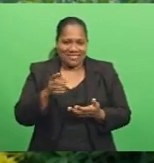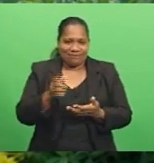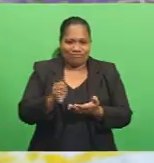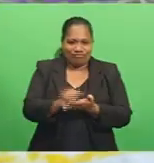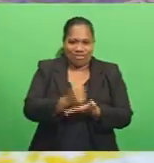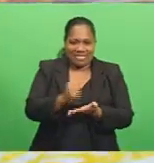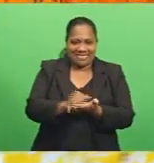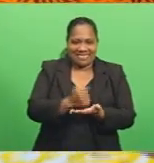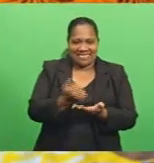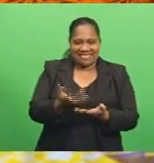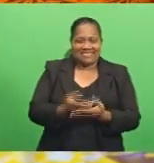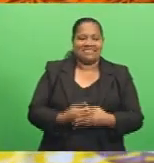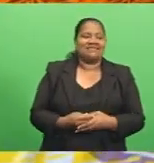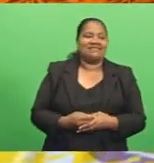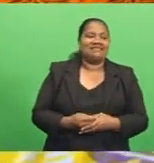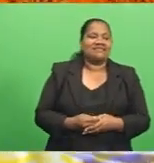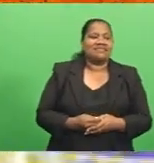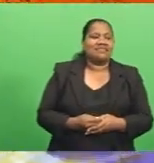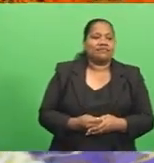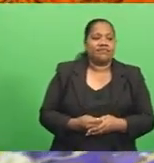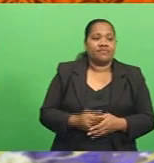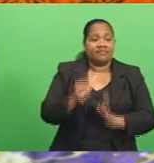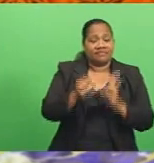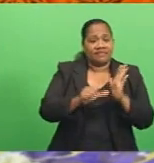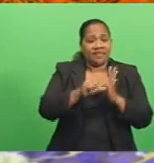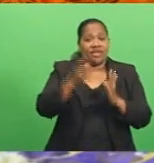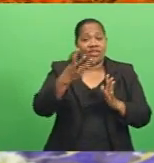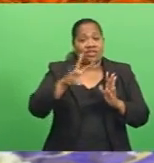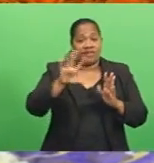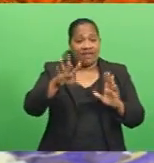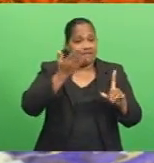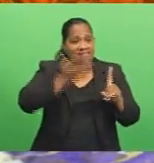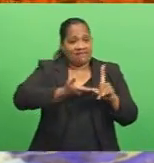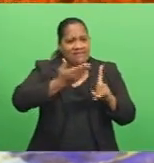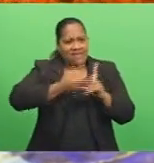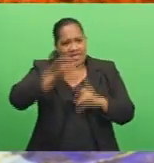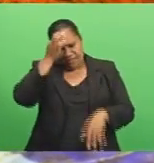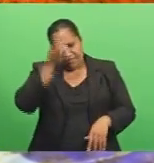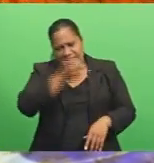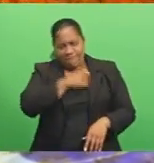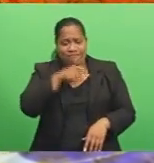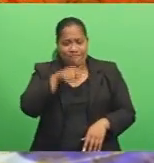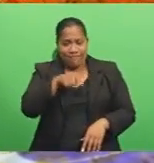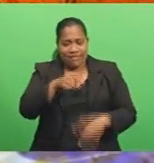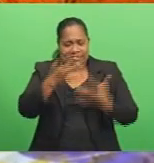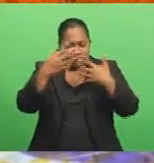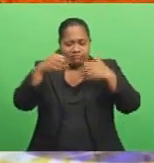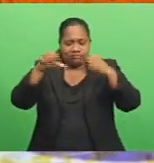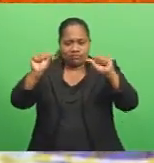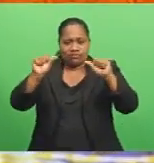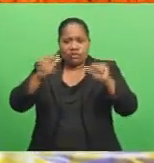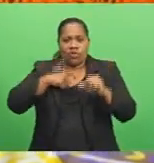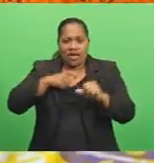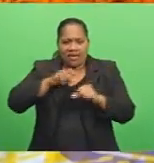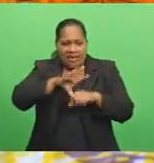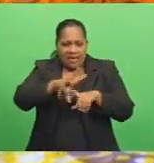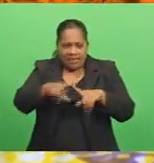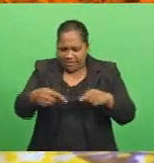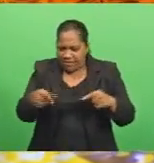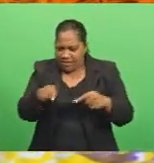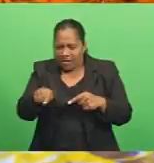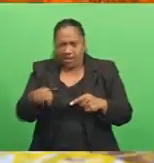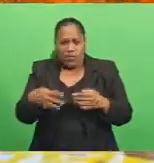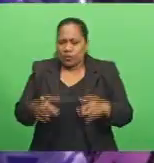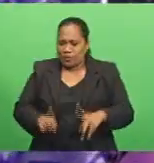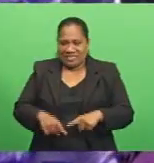Yeah. The 35-year-old believes his product is successful because every piece is unique. The